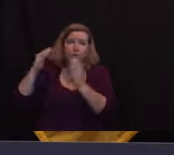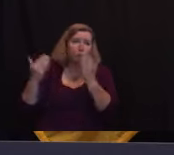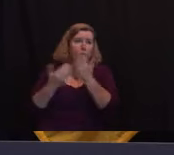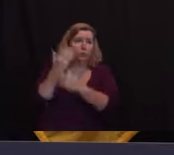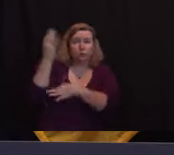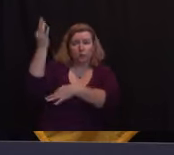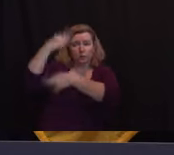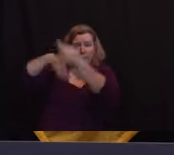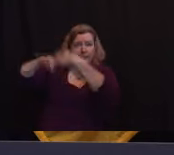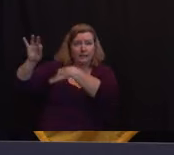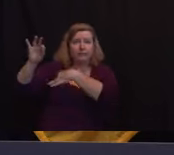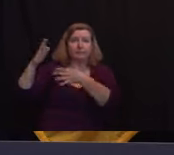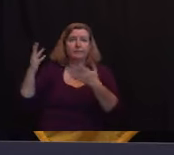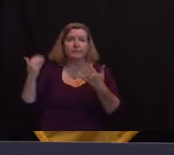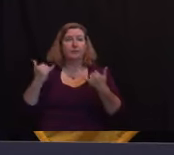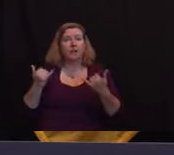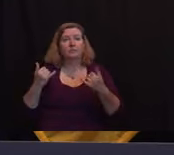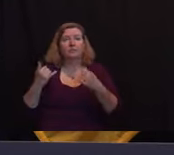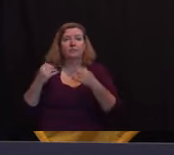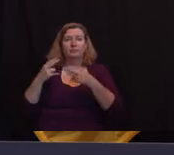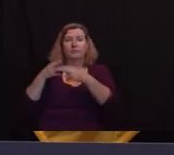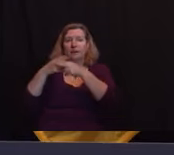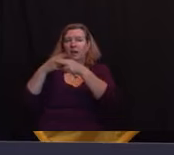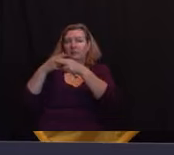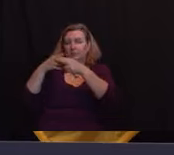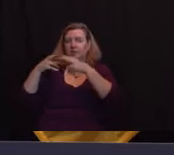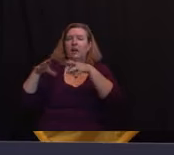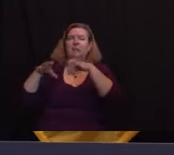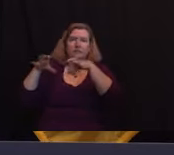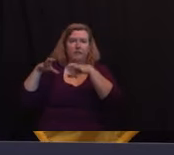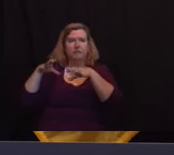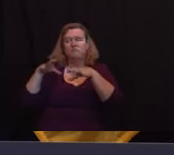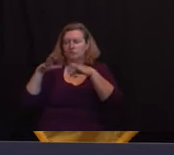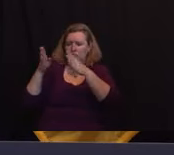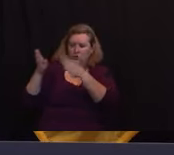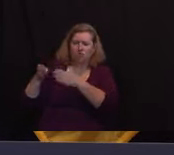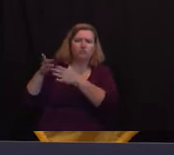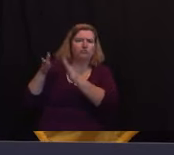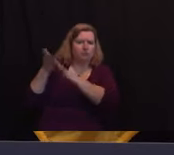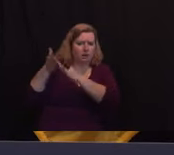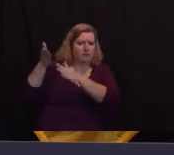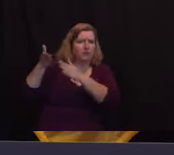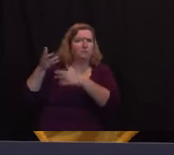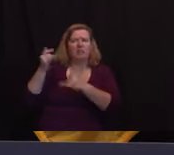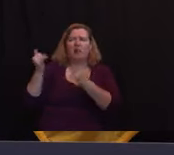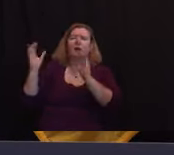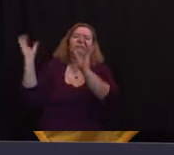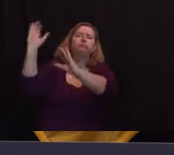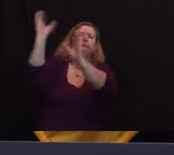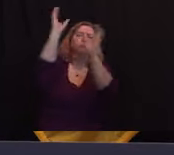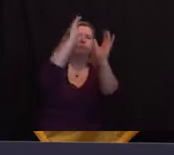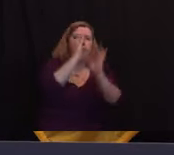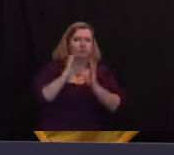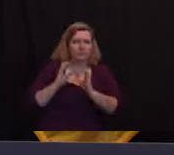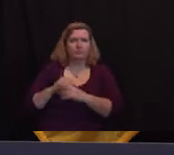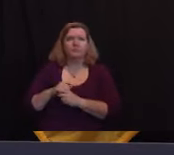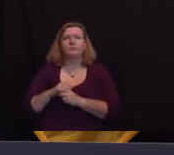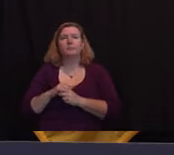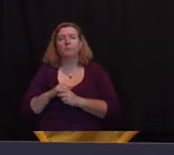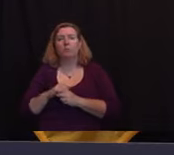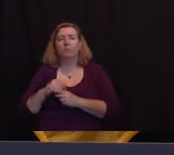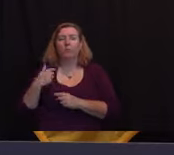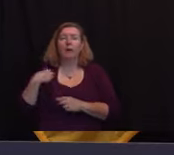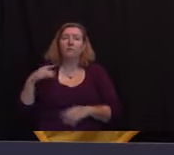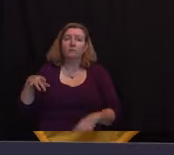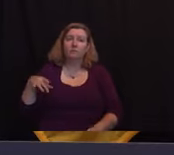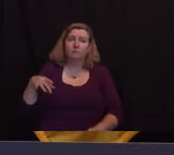acting commissioner, and indeed this will be a national search. In all seriousness, there's been more than one or two bear sightings. I